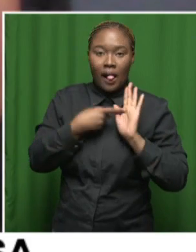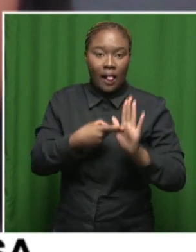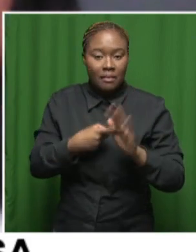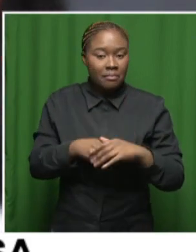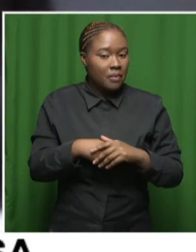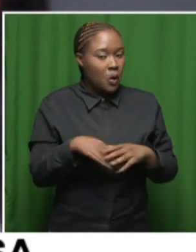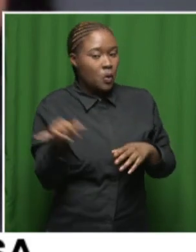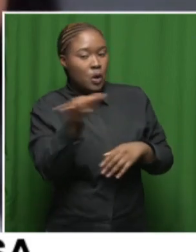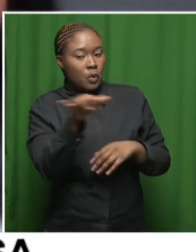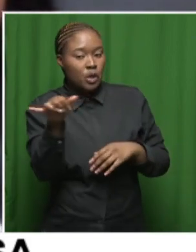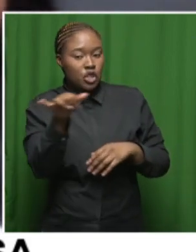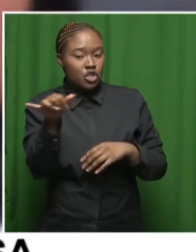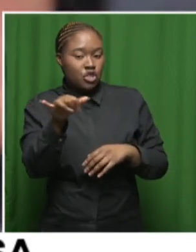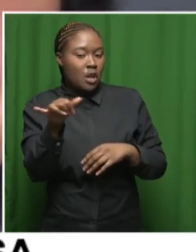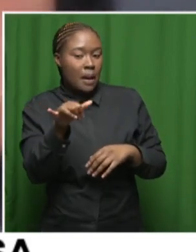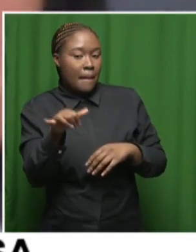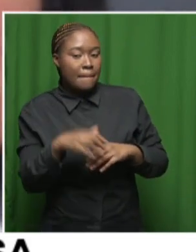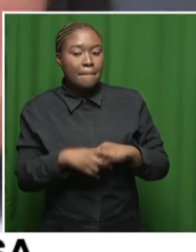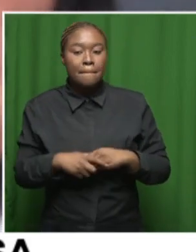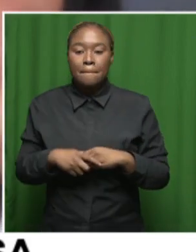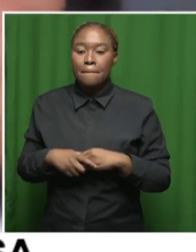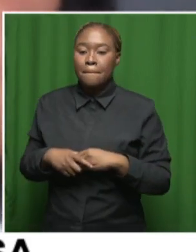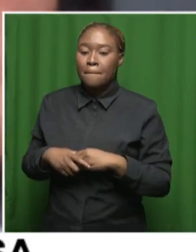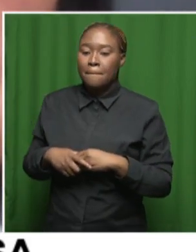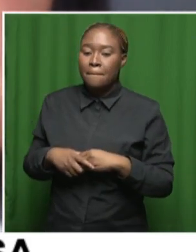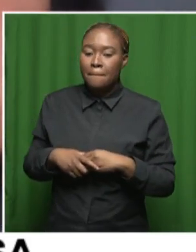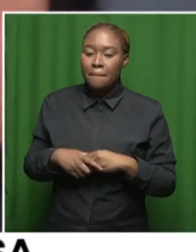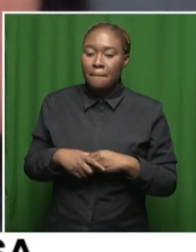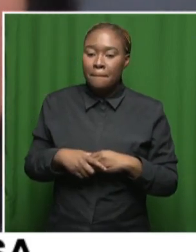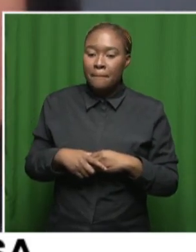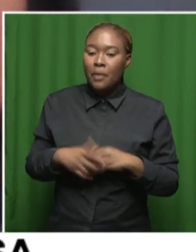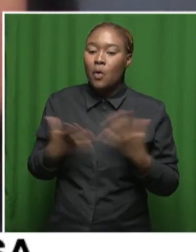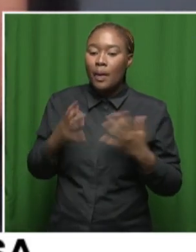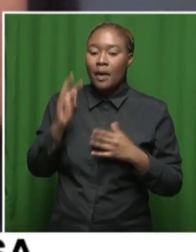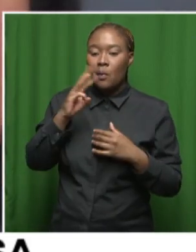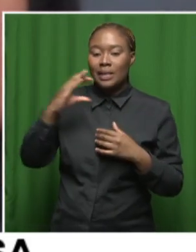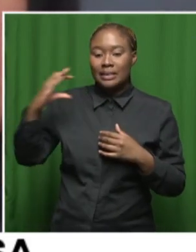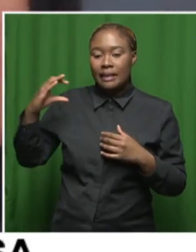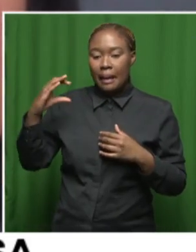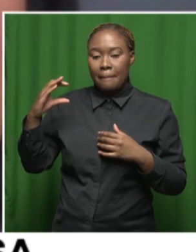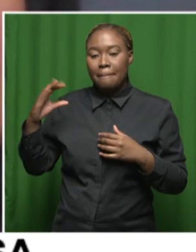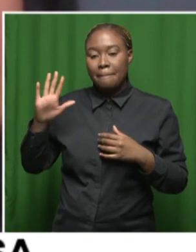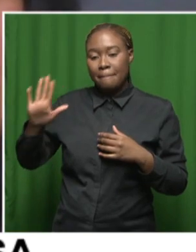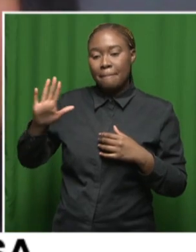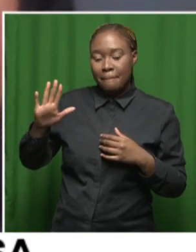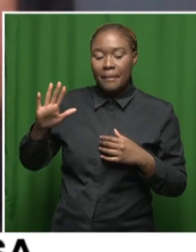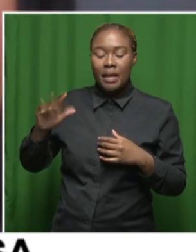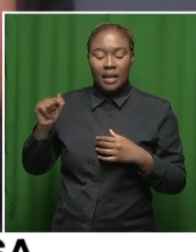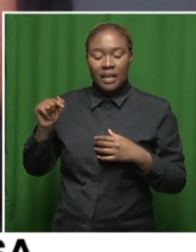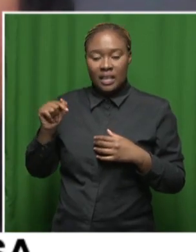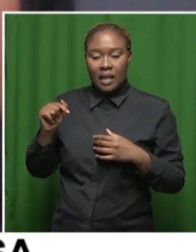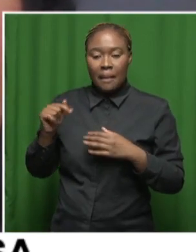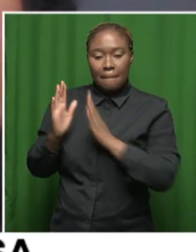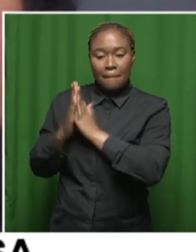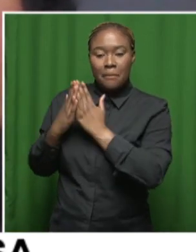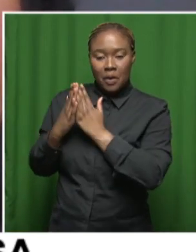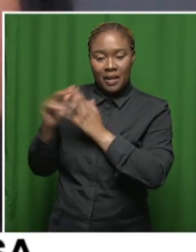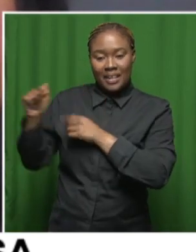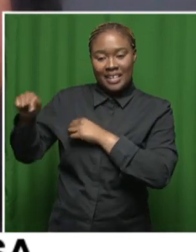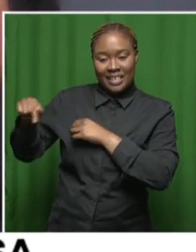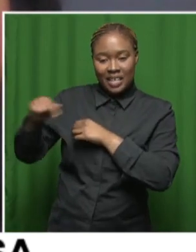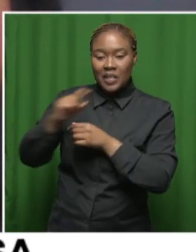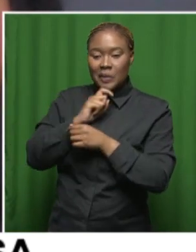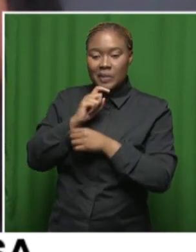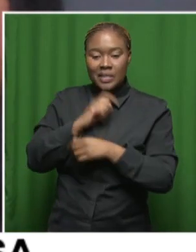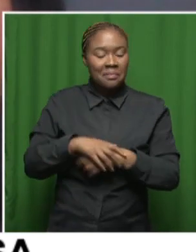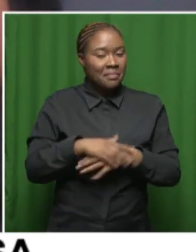Books? It's at the Exclusive Books in Cavendish, in the Western Cape, where we live, yeah. Okay. Yes. Great stuff. Louisa, great